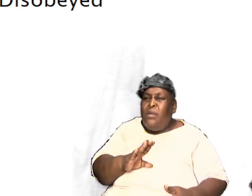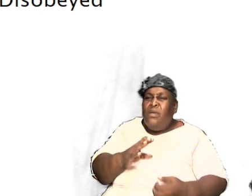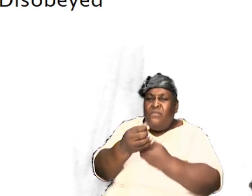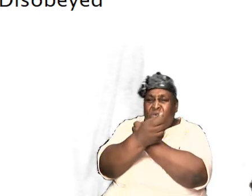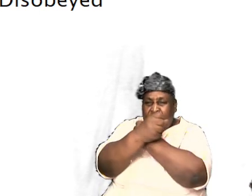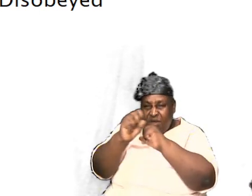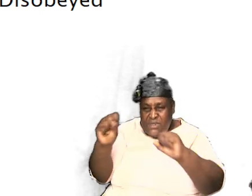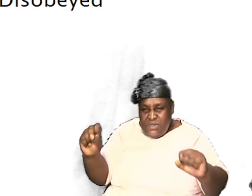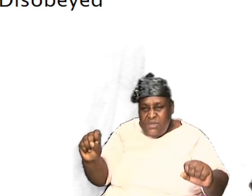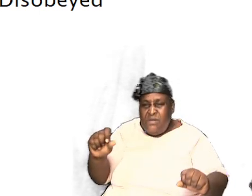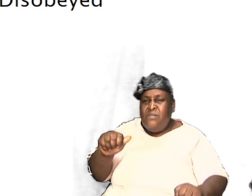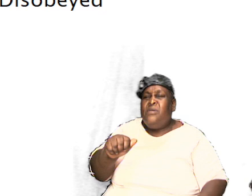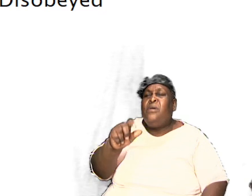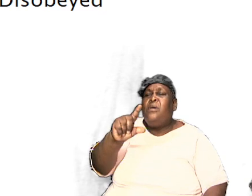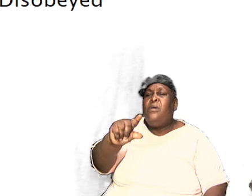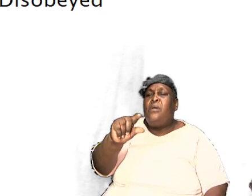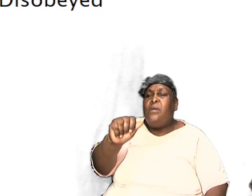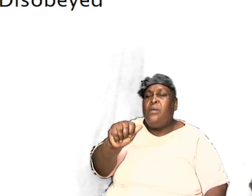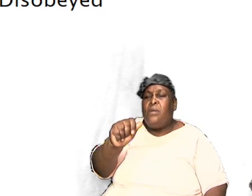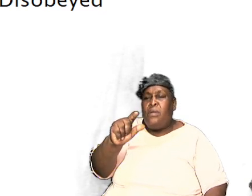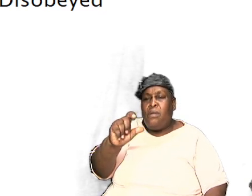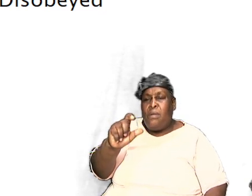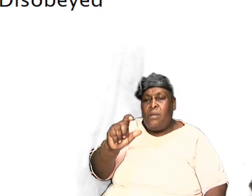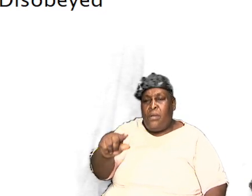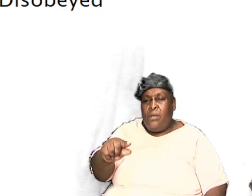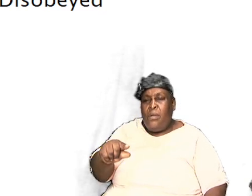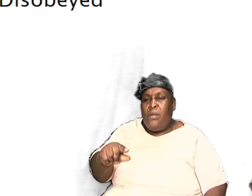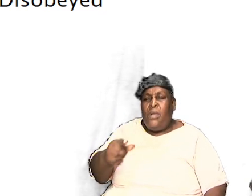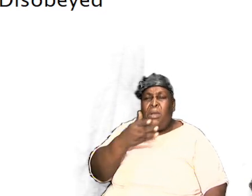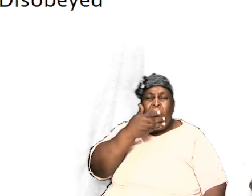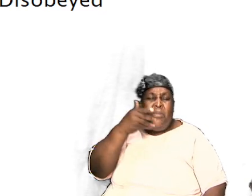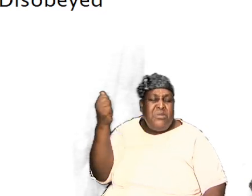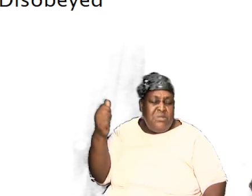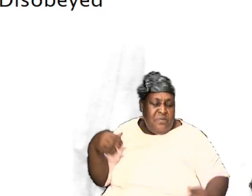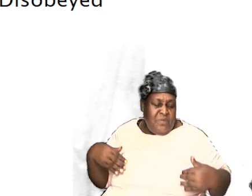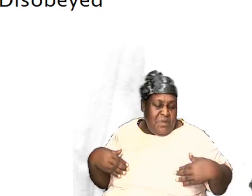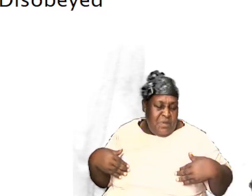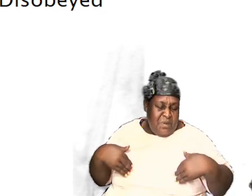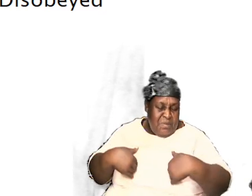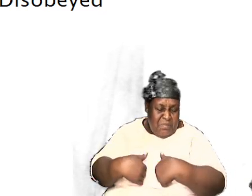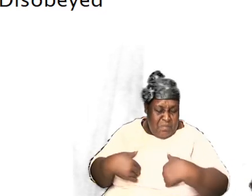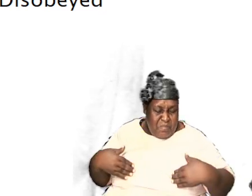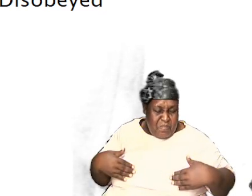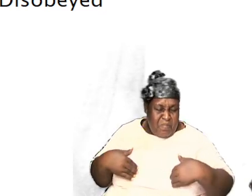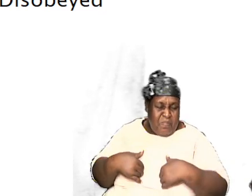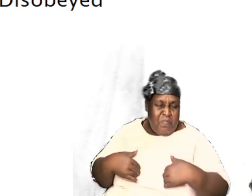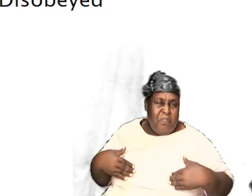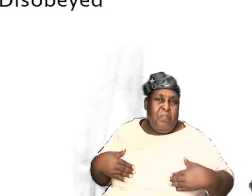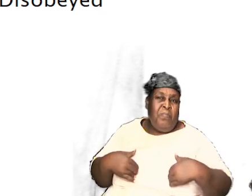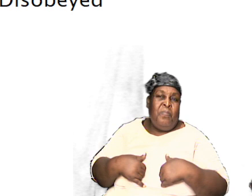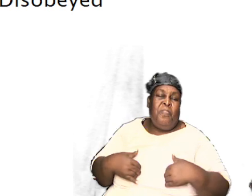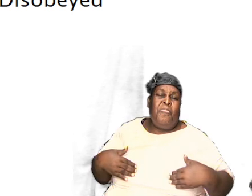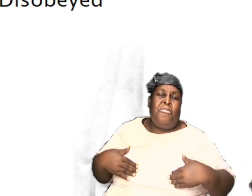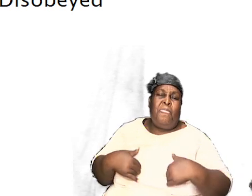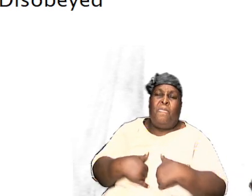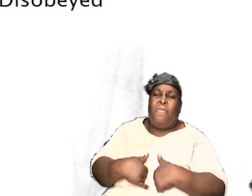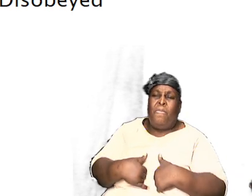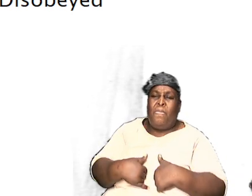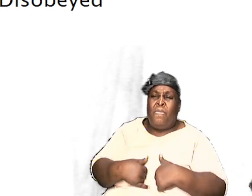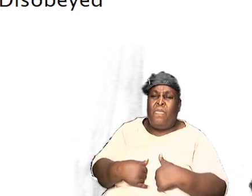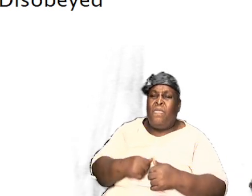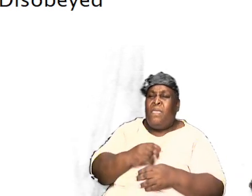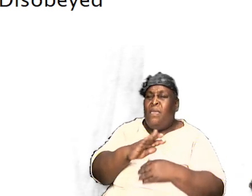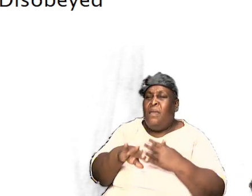Abraham and the death of the sheep and of the oxen and of the fatling in the land